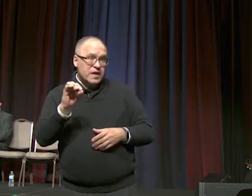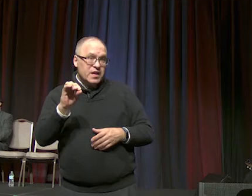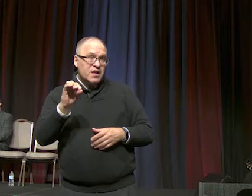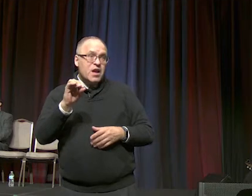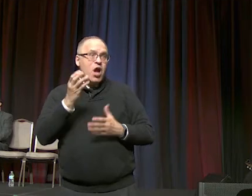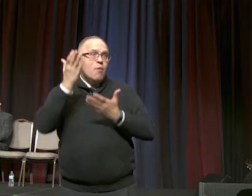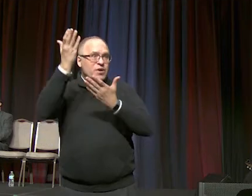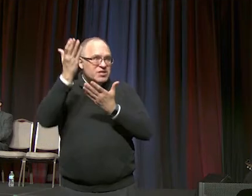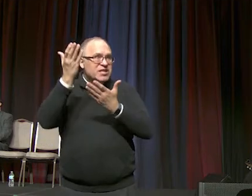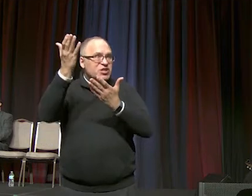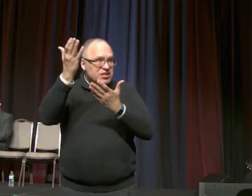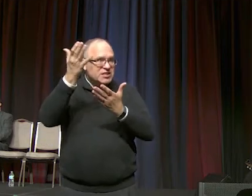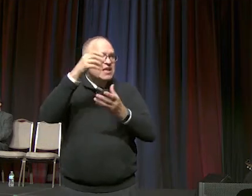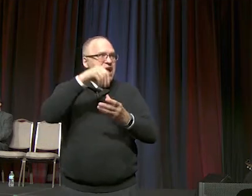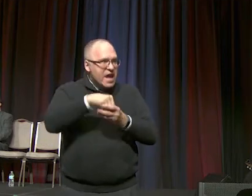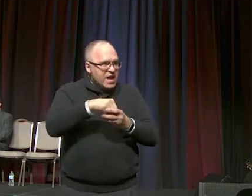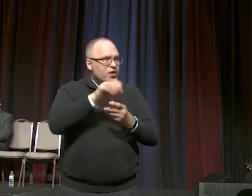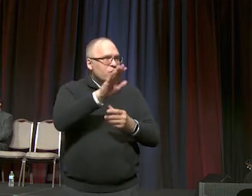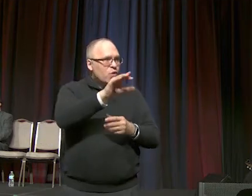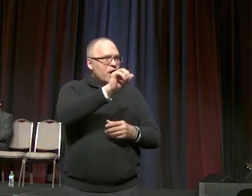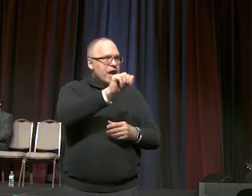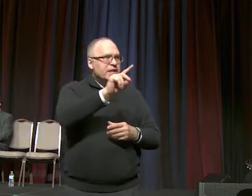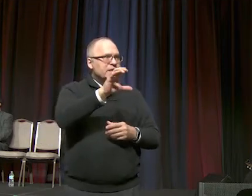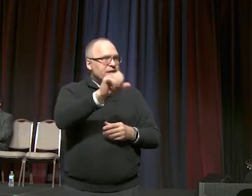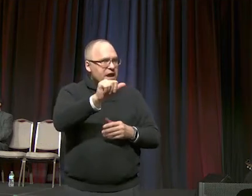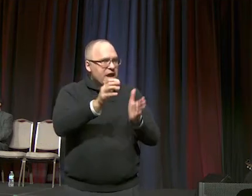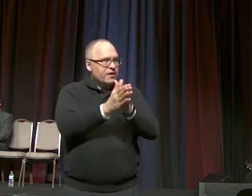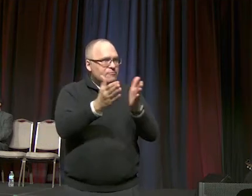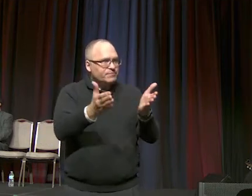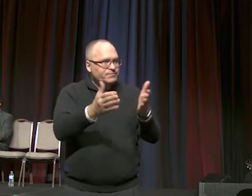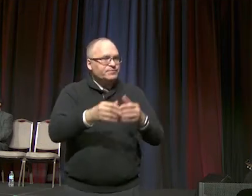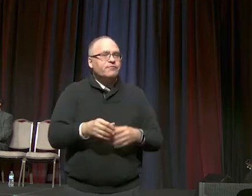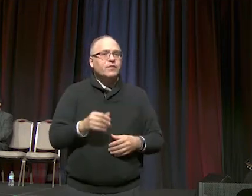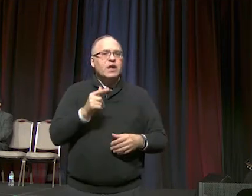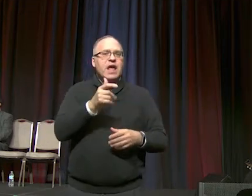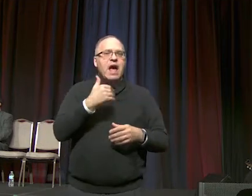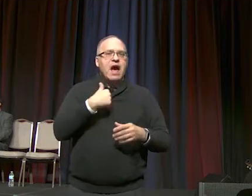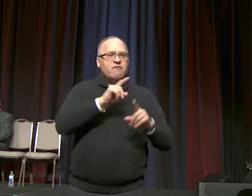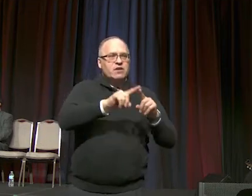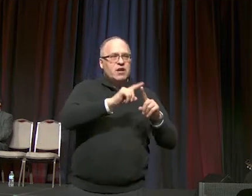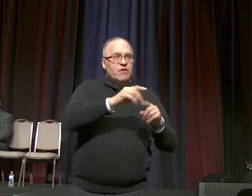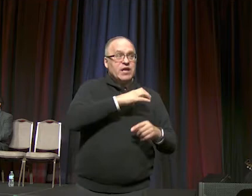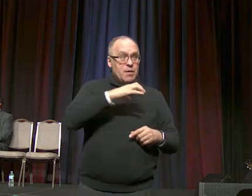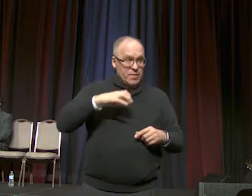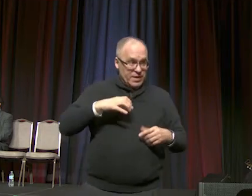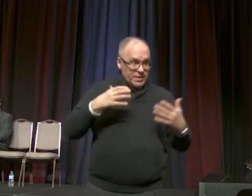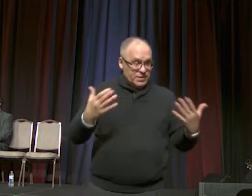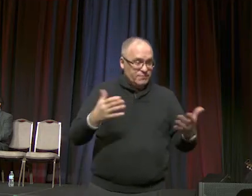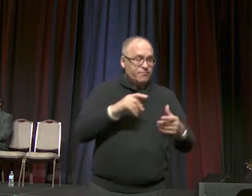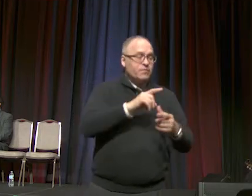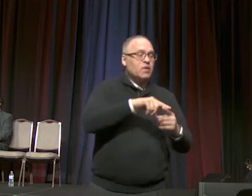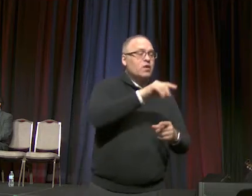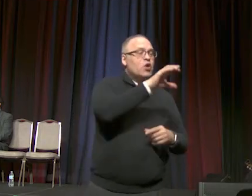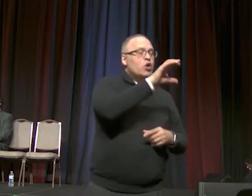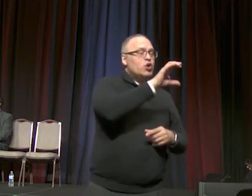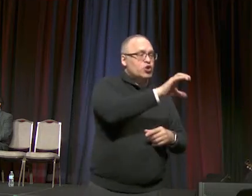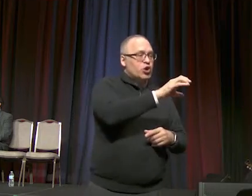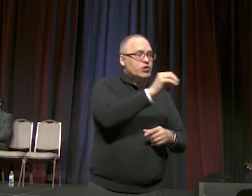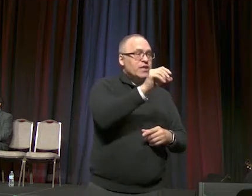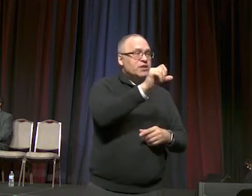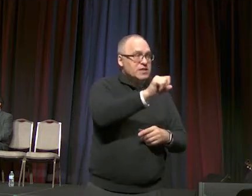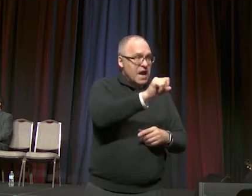ADCA. They're divided into the following committees. Church and Society